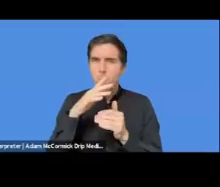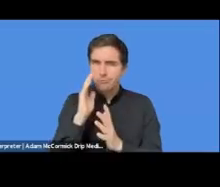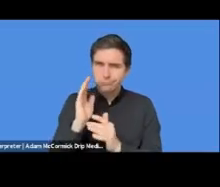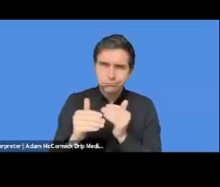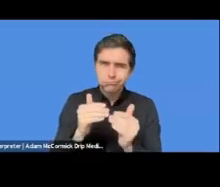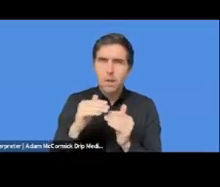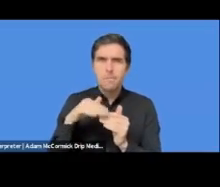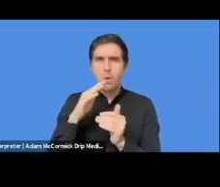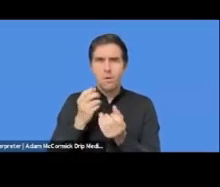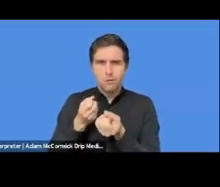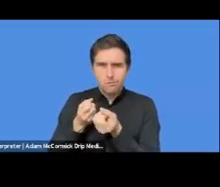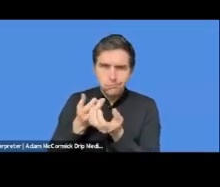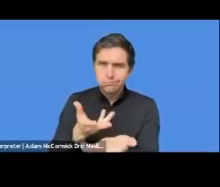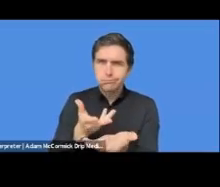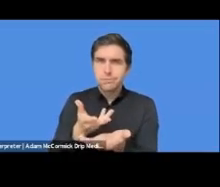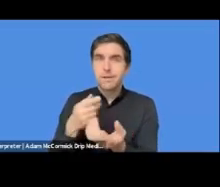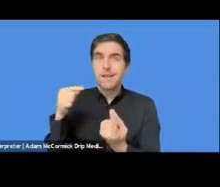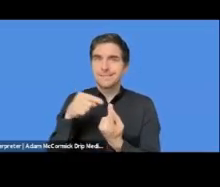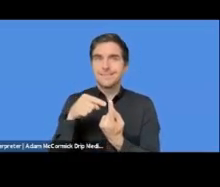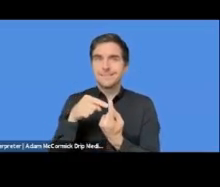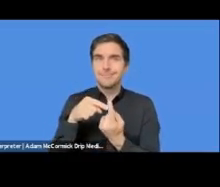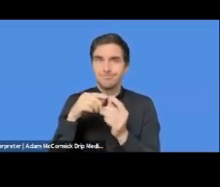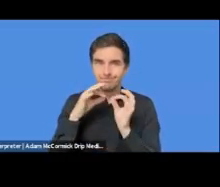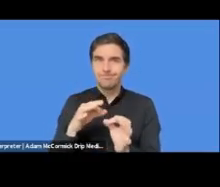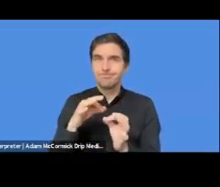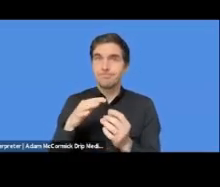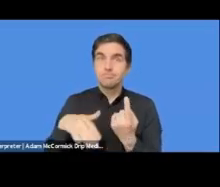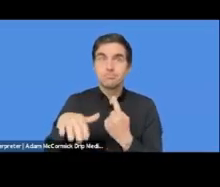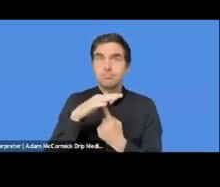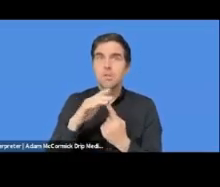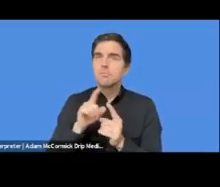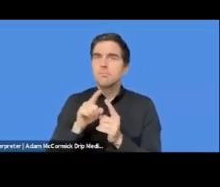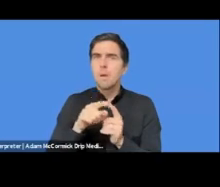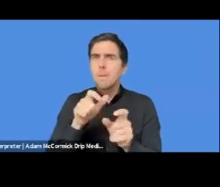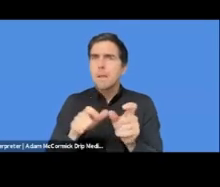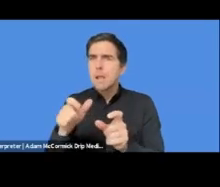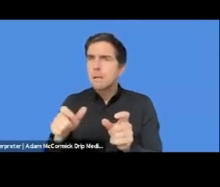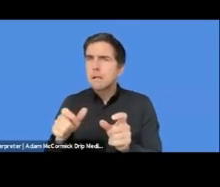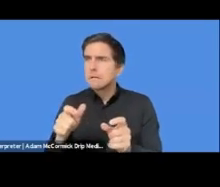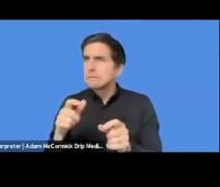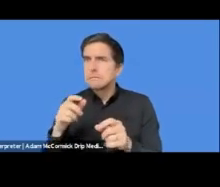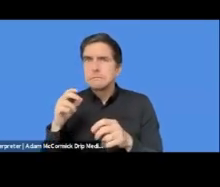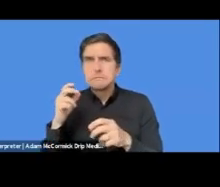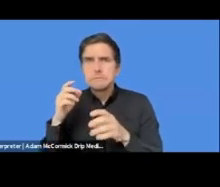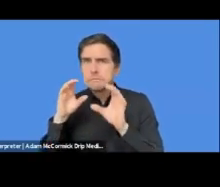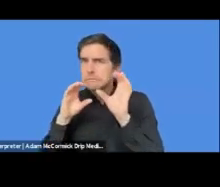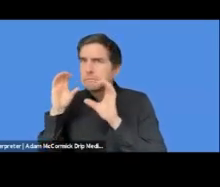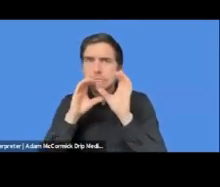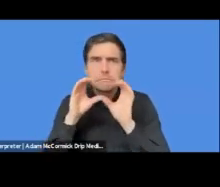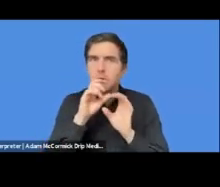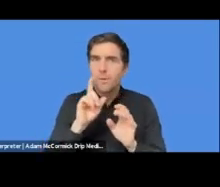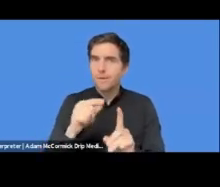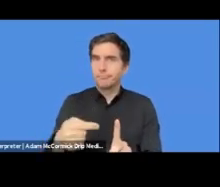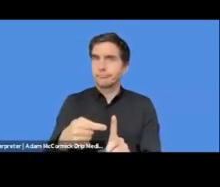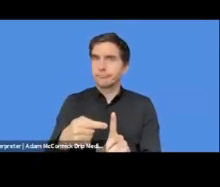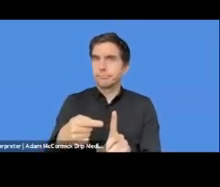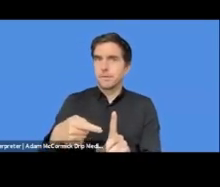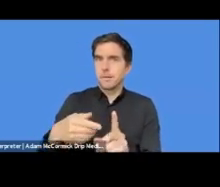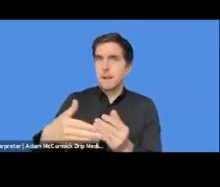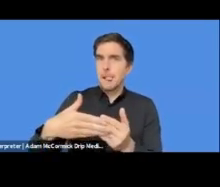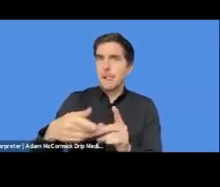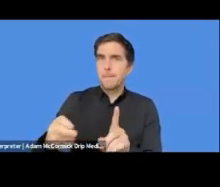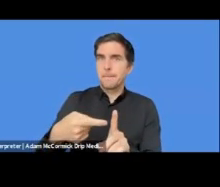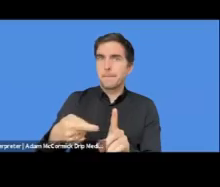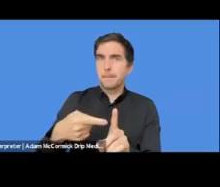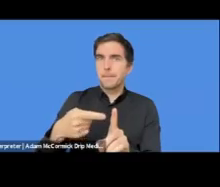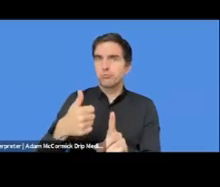protection and service delivery, just ensuring that we are taking the services nearer to the people. So we